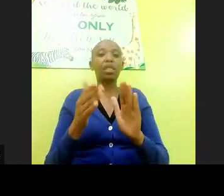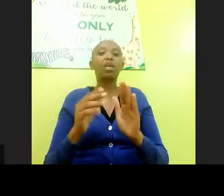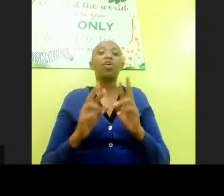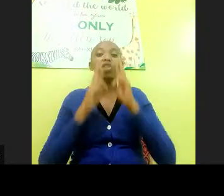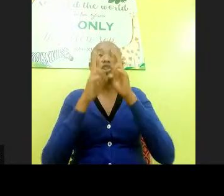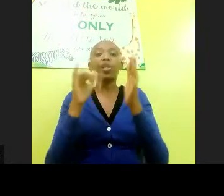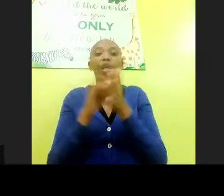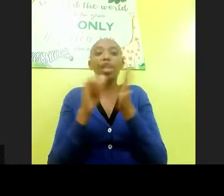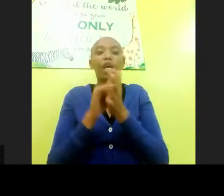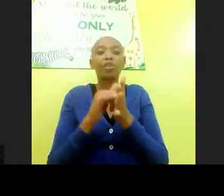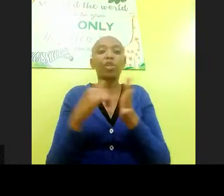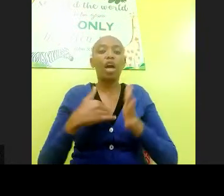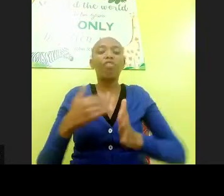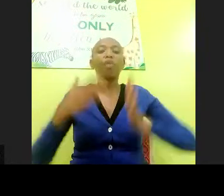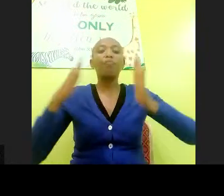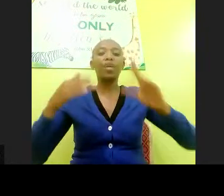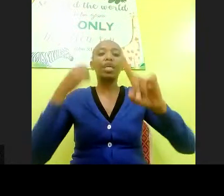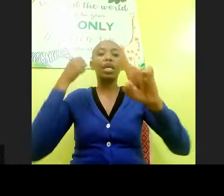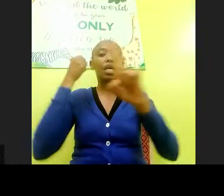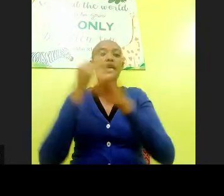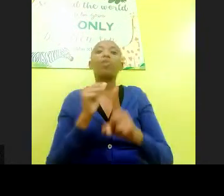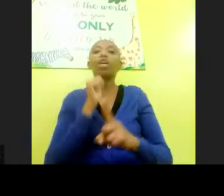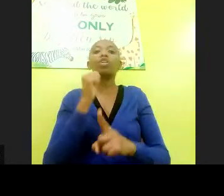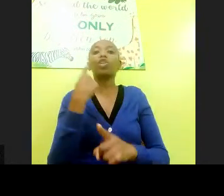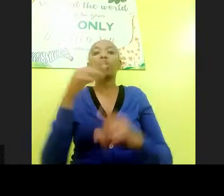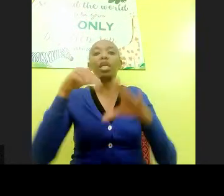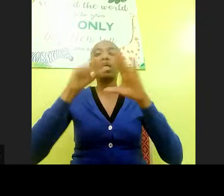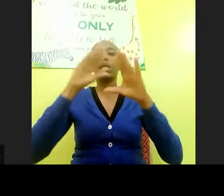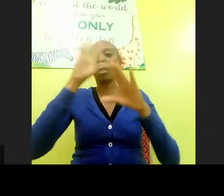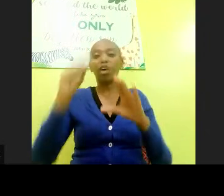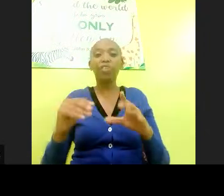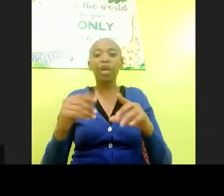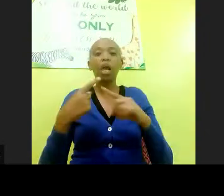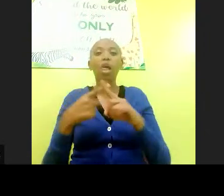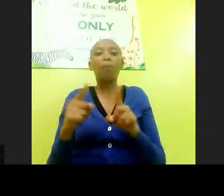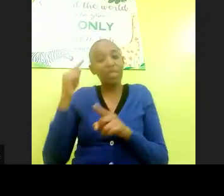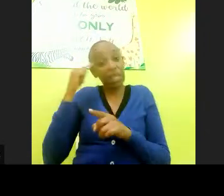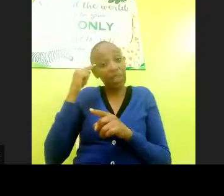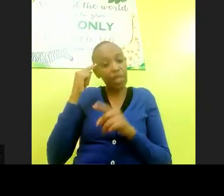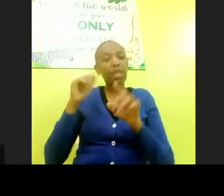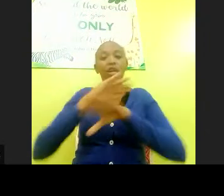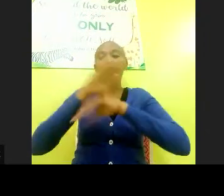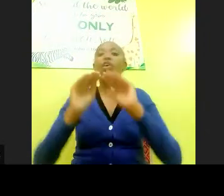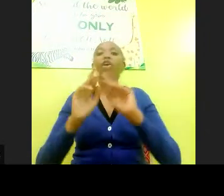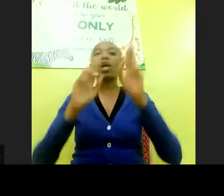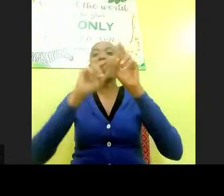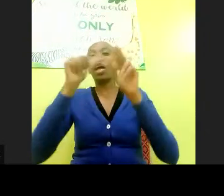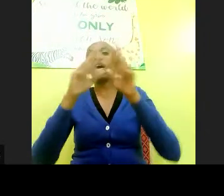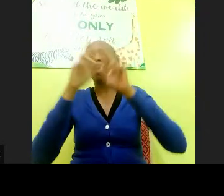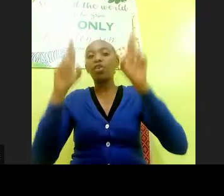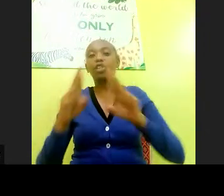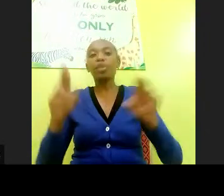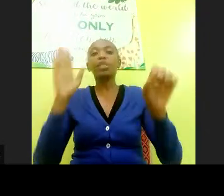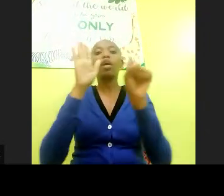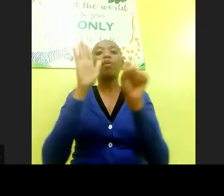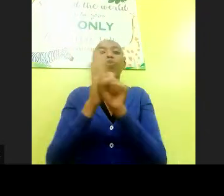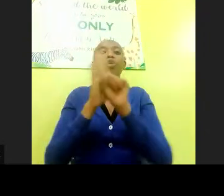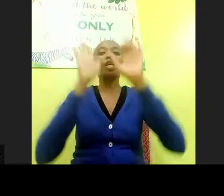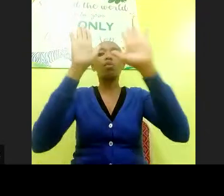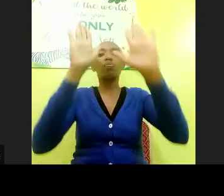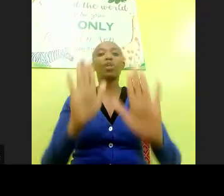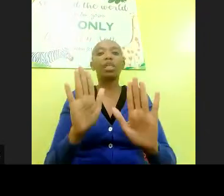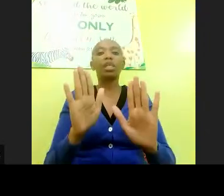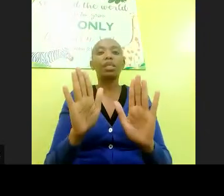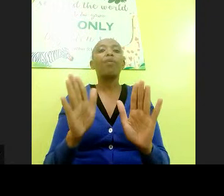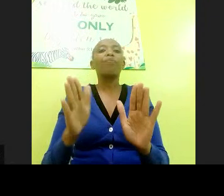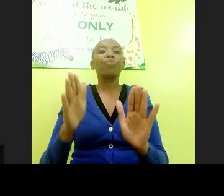to have a big impact, not only in Africa. My guess is that also across other regions. So most importantly, the